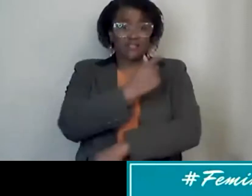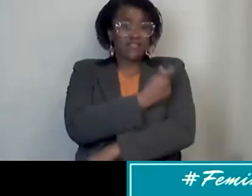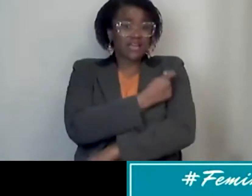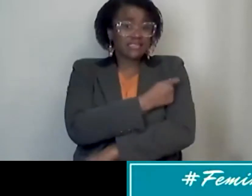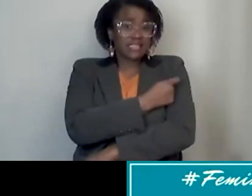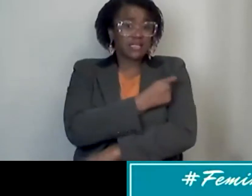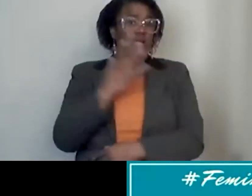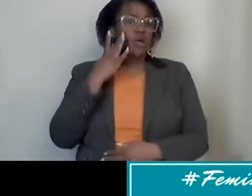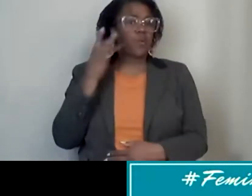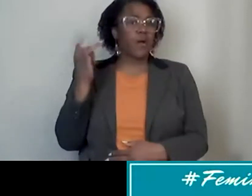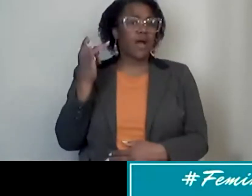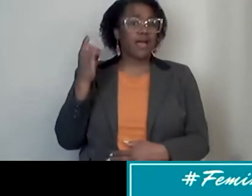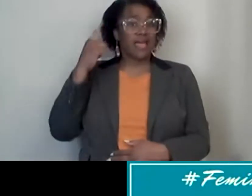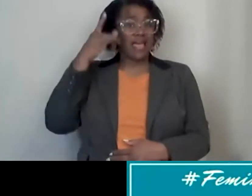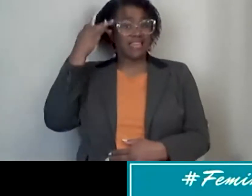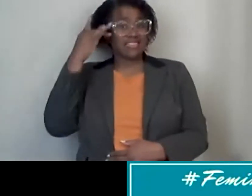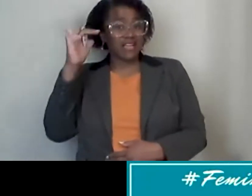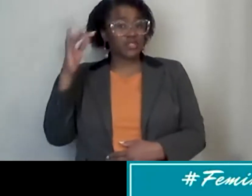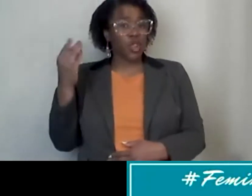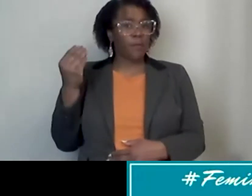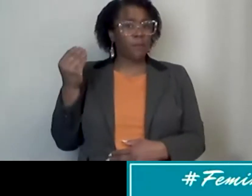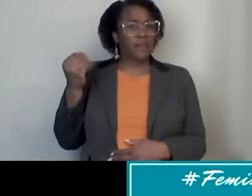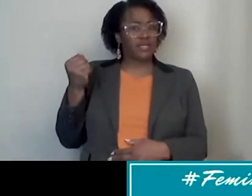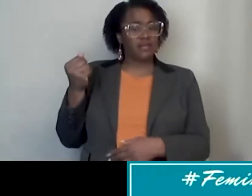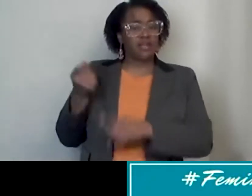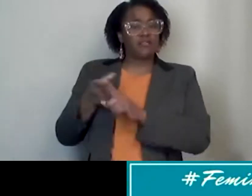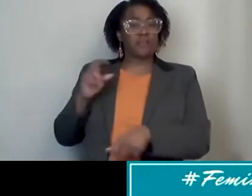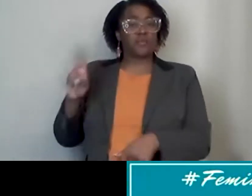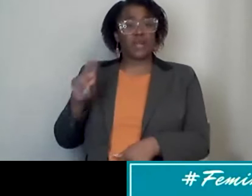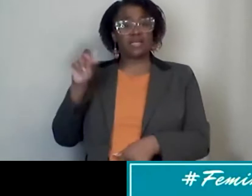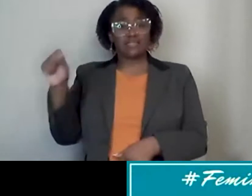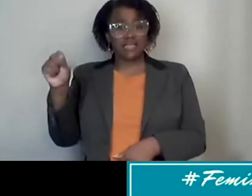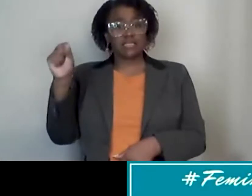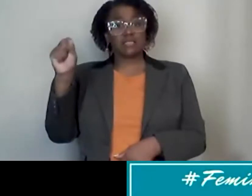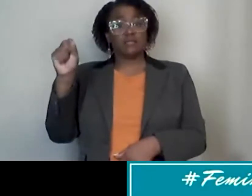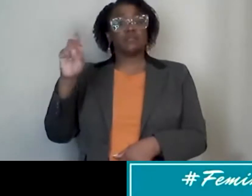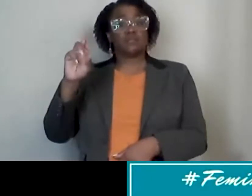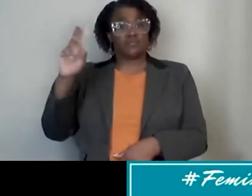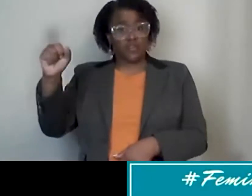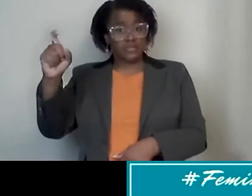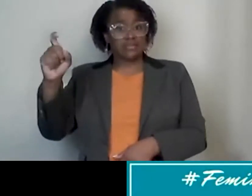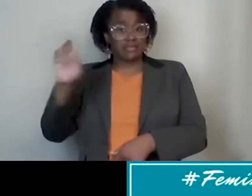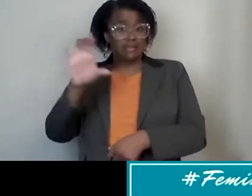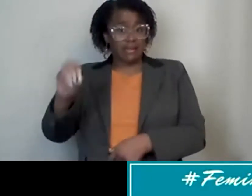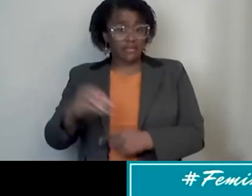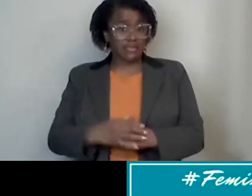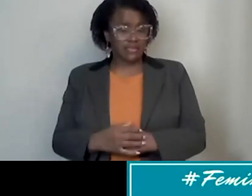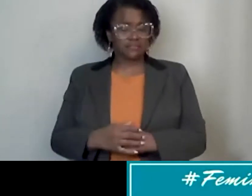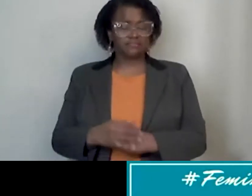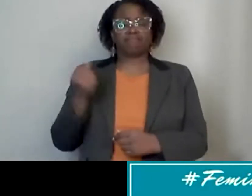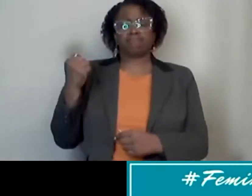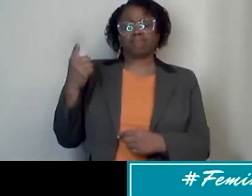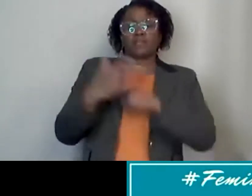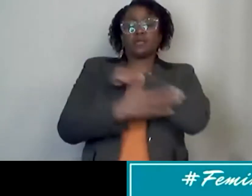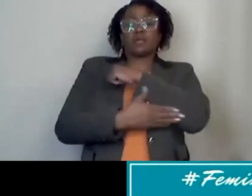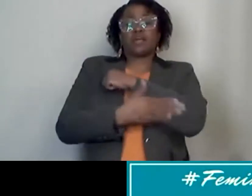to the intellectual property rights being enforced by US pharmaceutical corporations, and where countries like South Africa